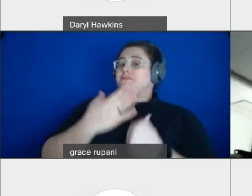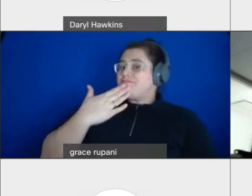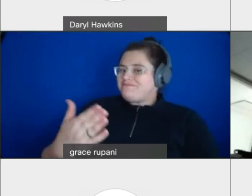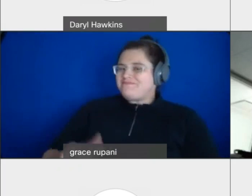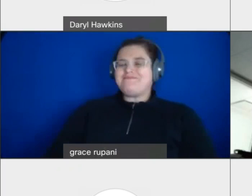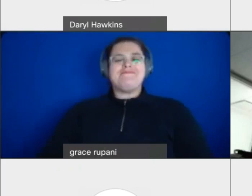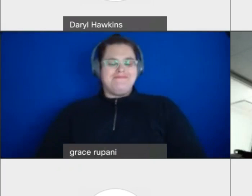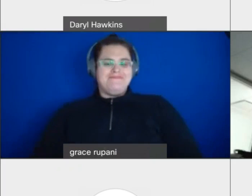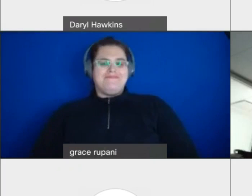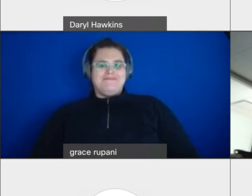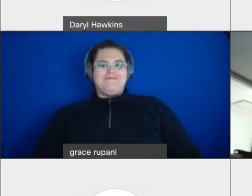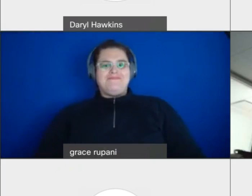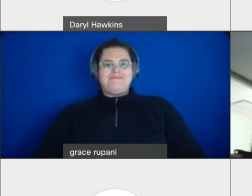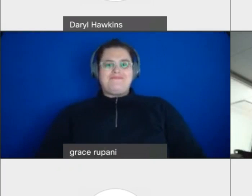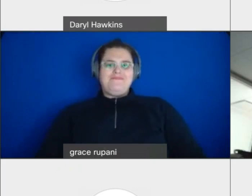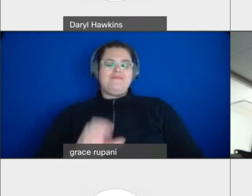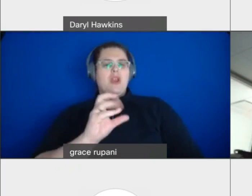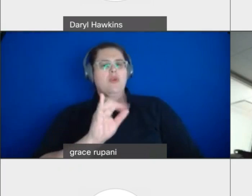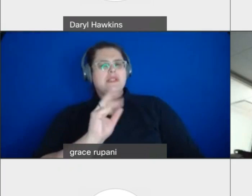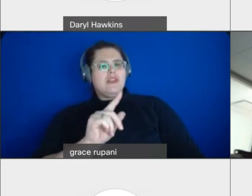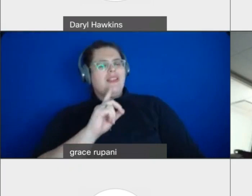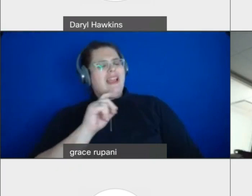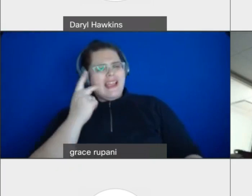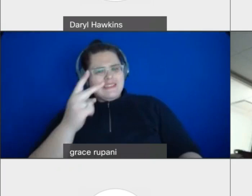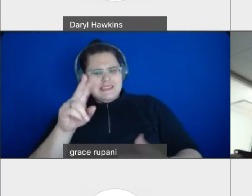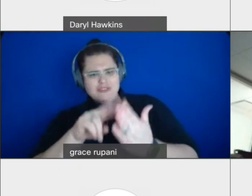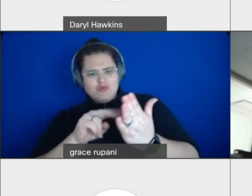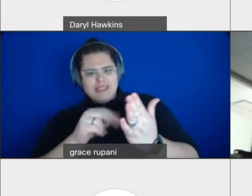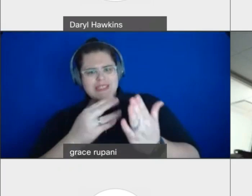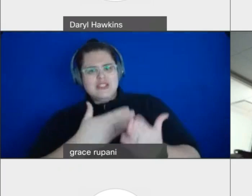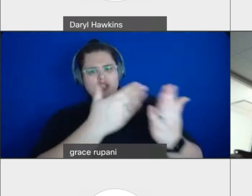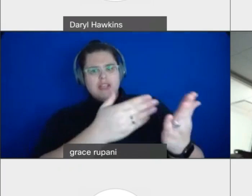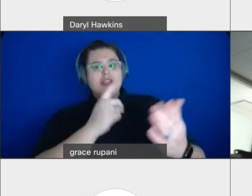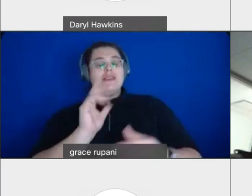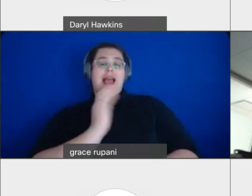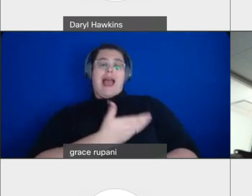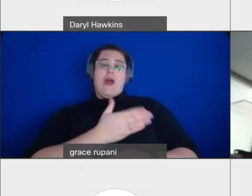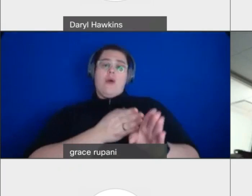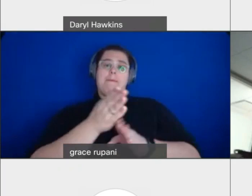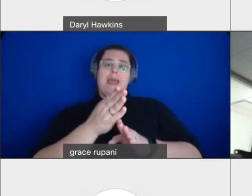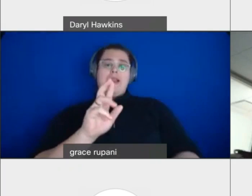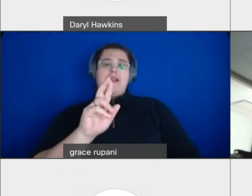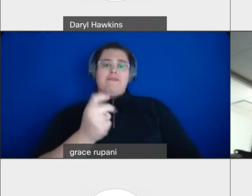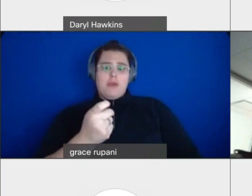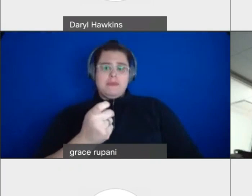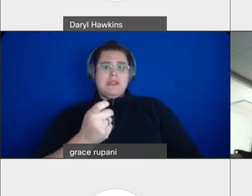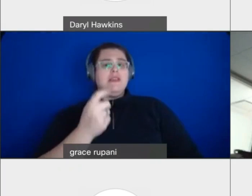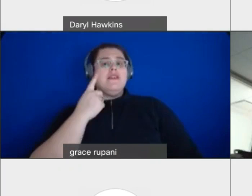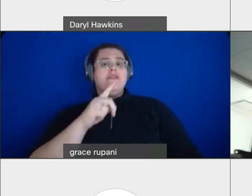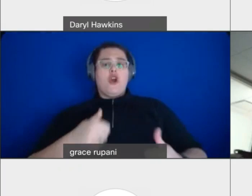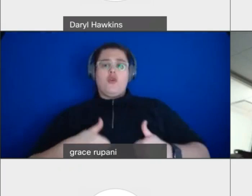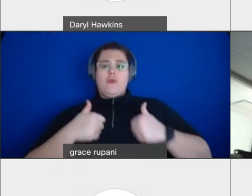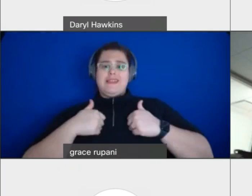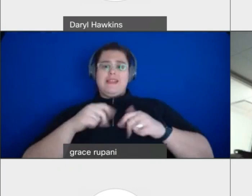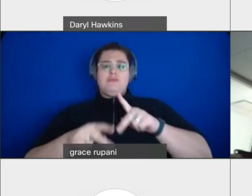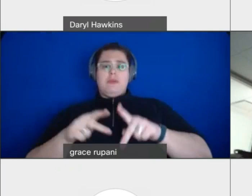And there's a suggestion, our main pharmacy that we use to provide medications to residential persons are in the process